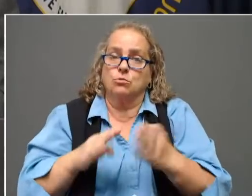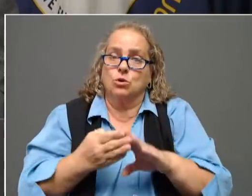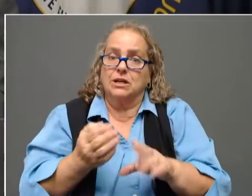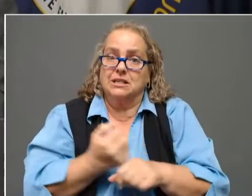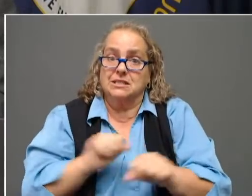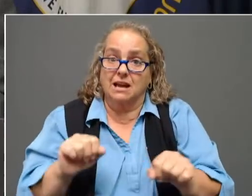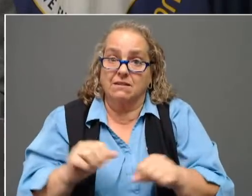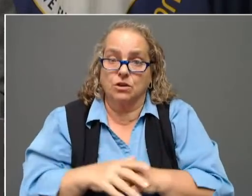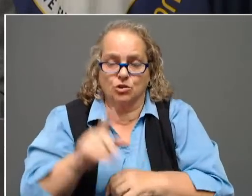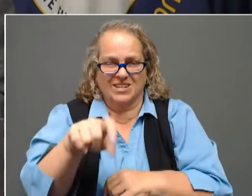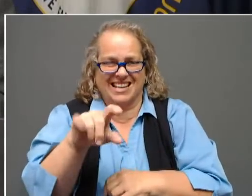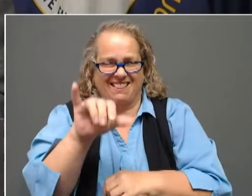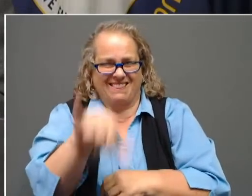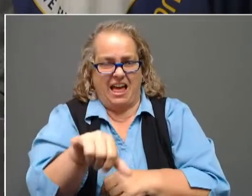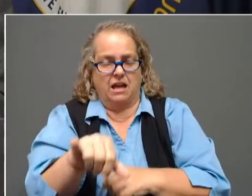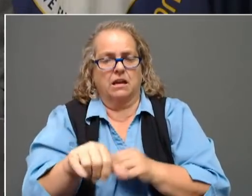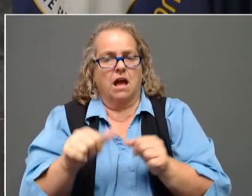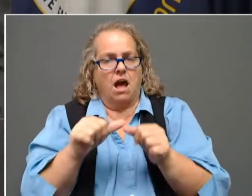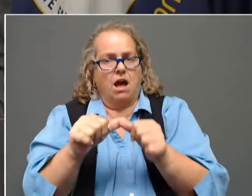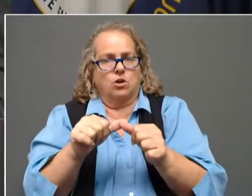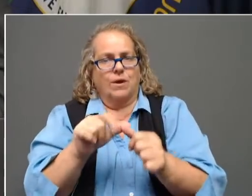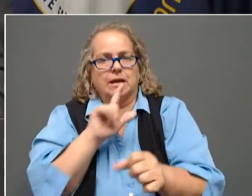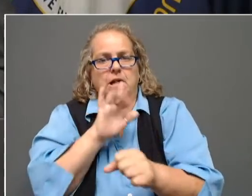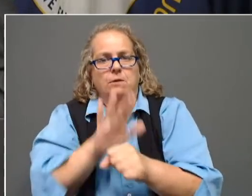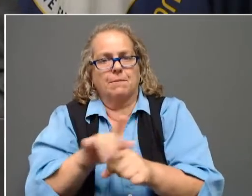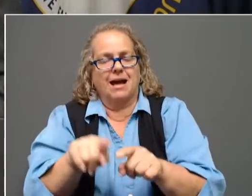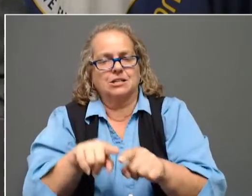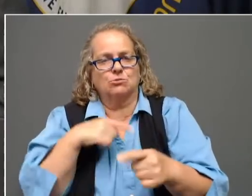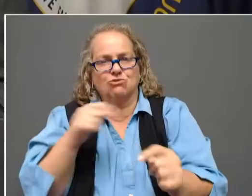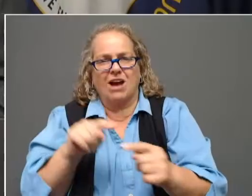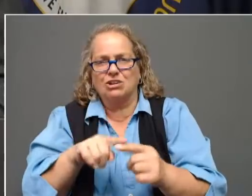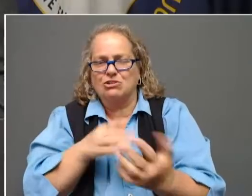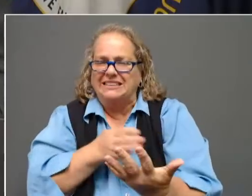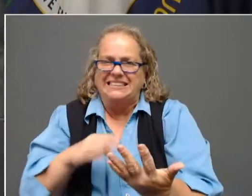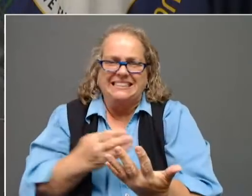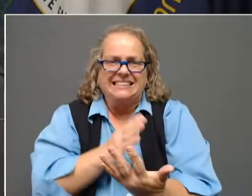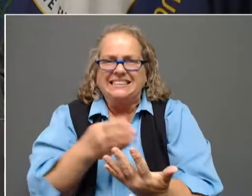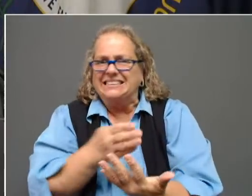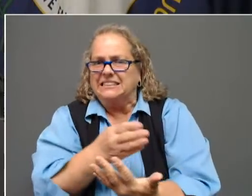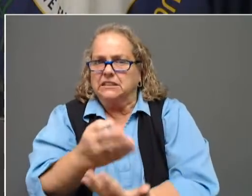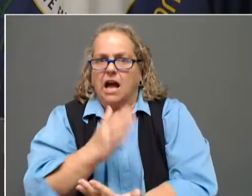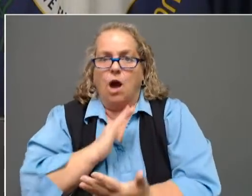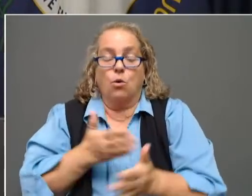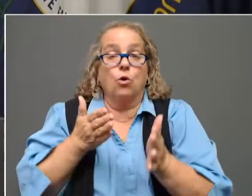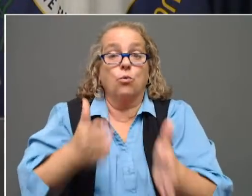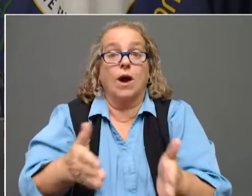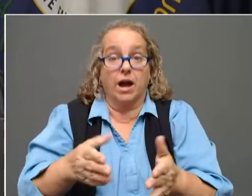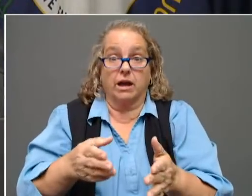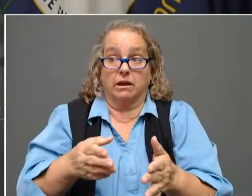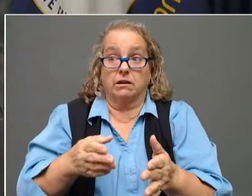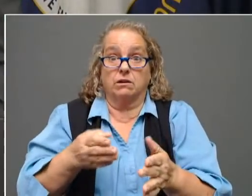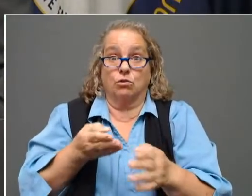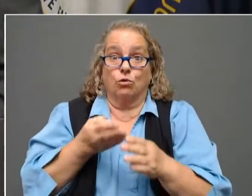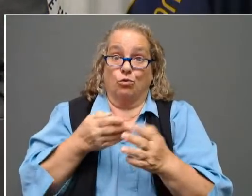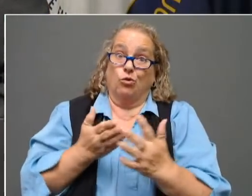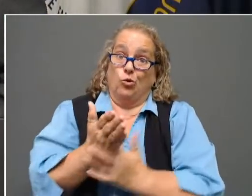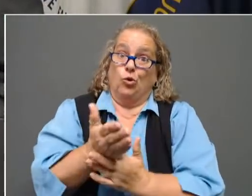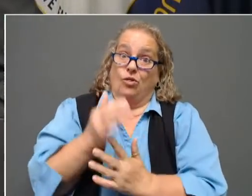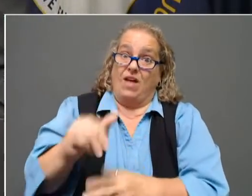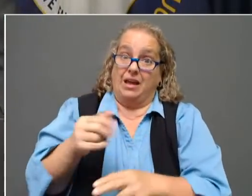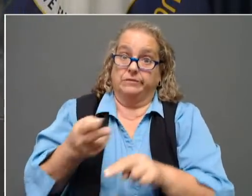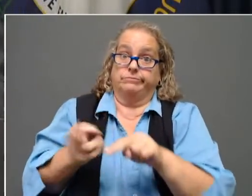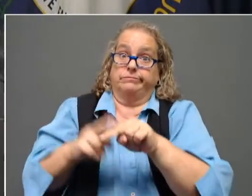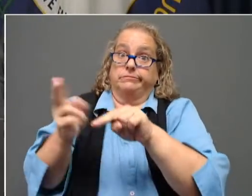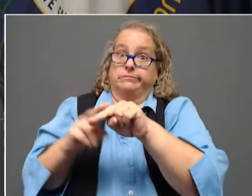that ongoing commitment as we continue to navigate our way through this resurgence of the virus. And I'm counting on you to once